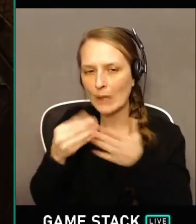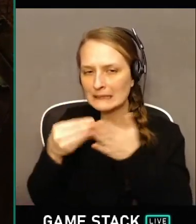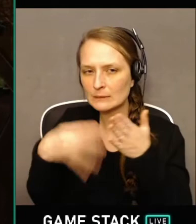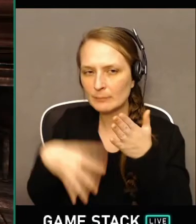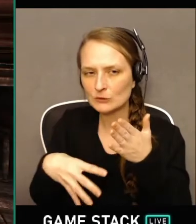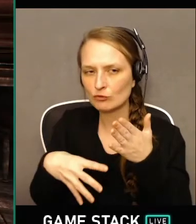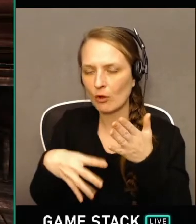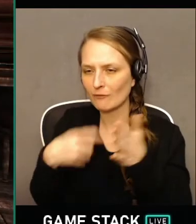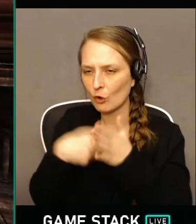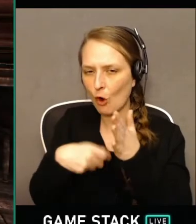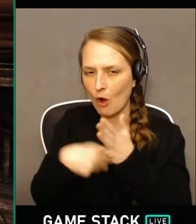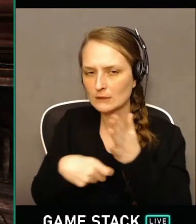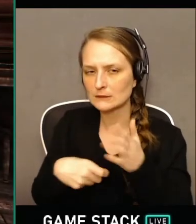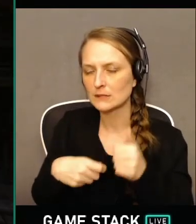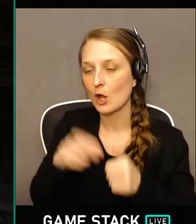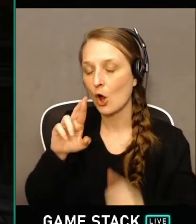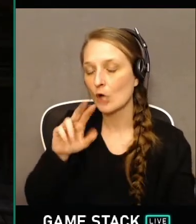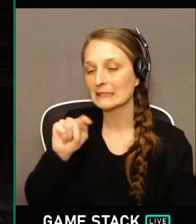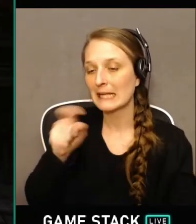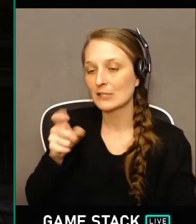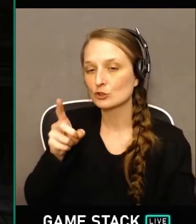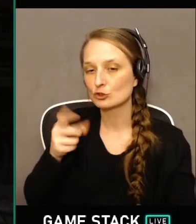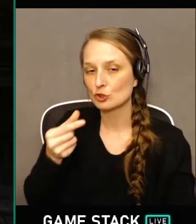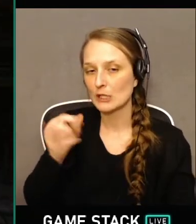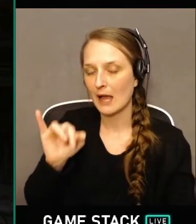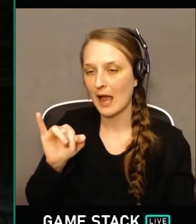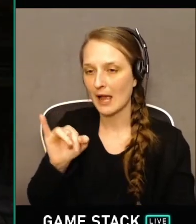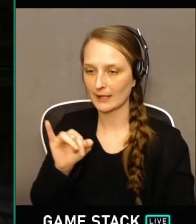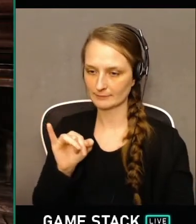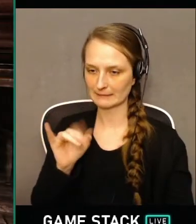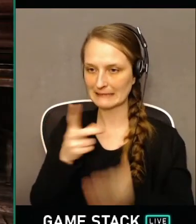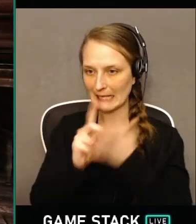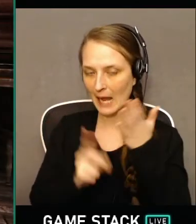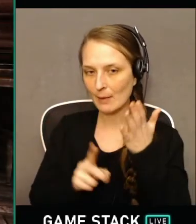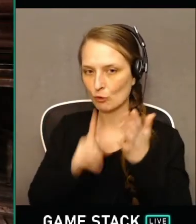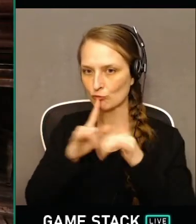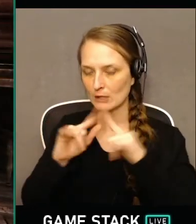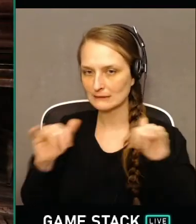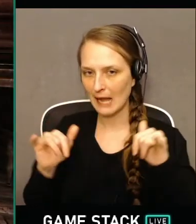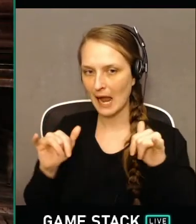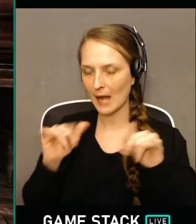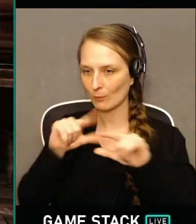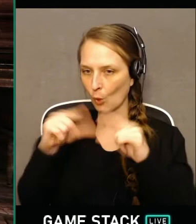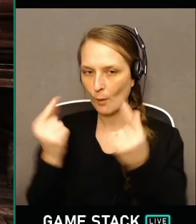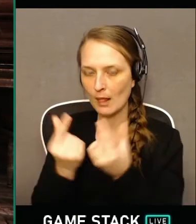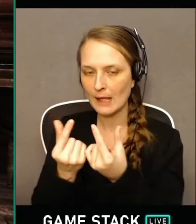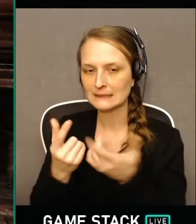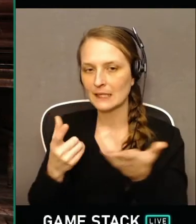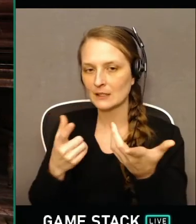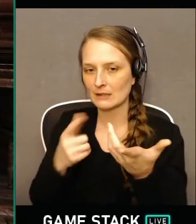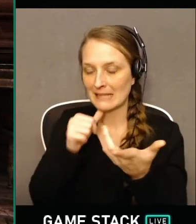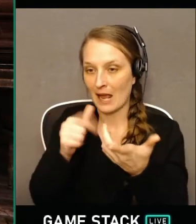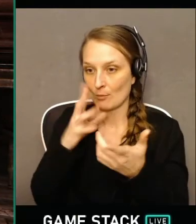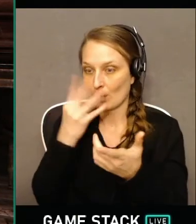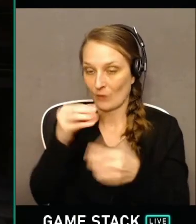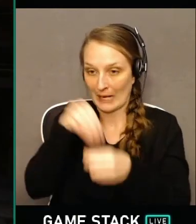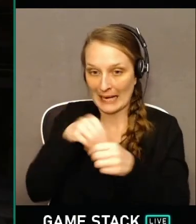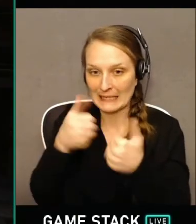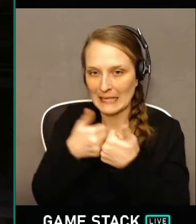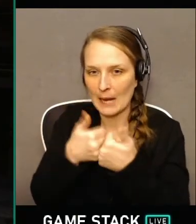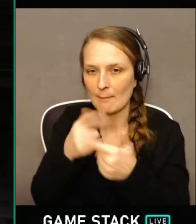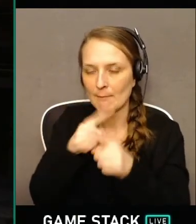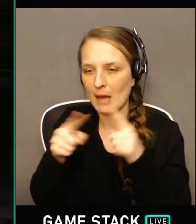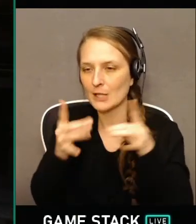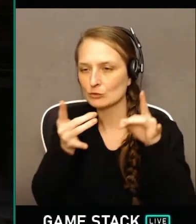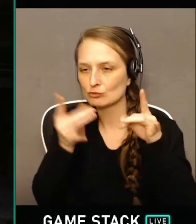costs. RTX GI's dynamic real-time global illumination is not only beautiful in-game, but it streamlines the content creation